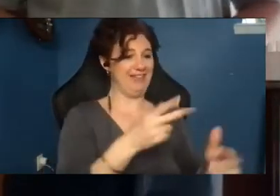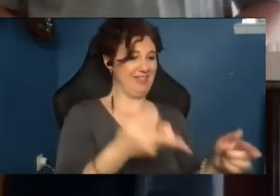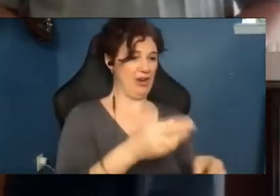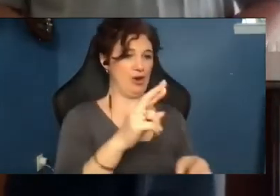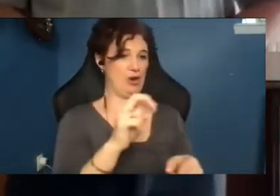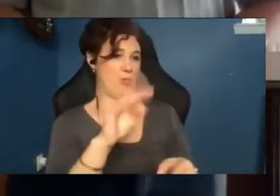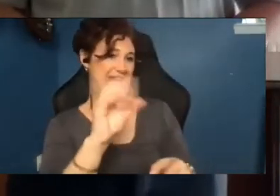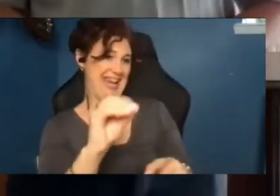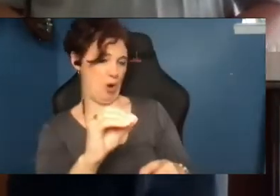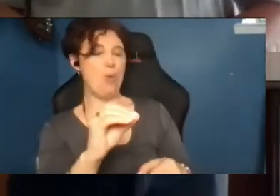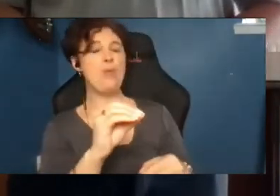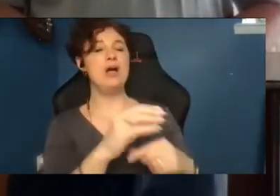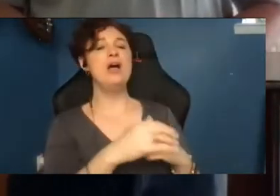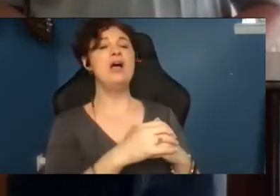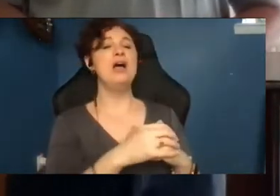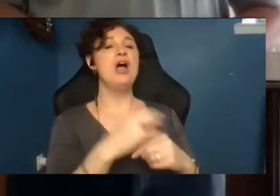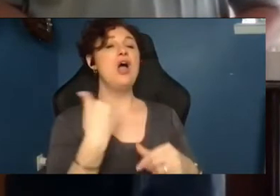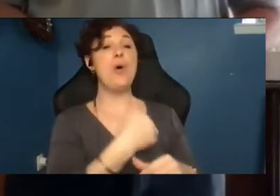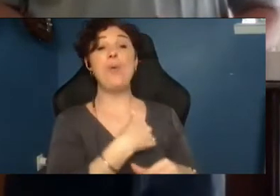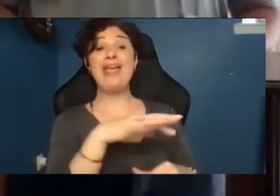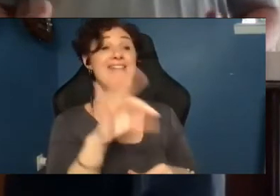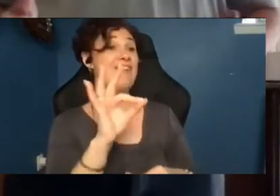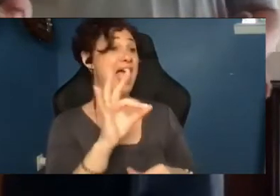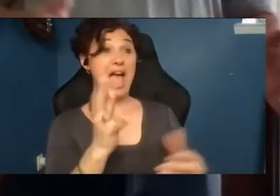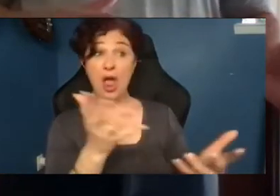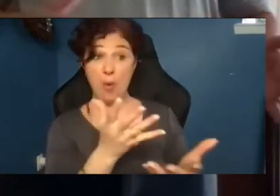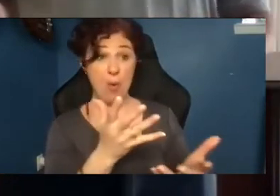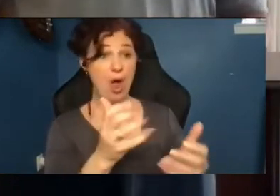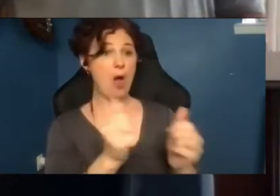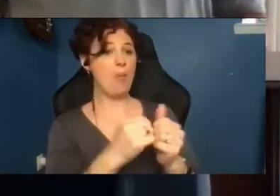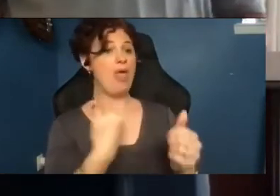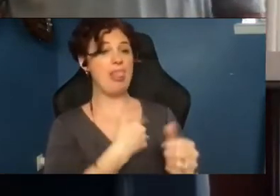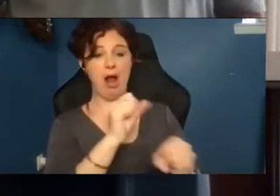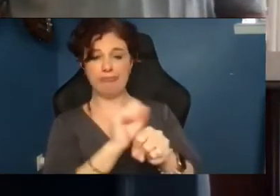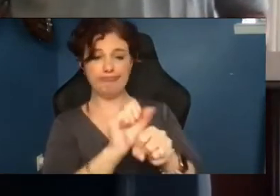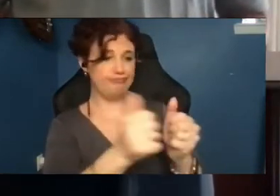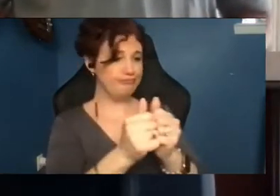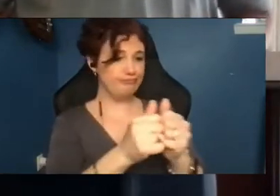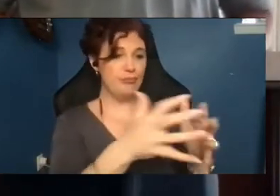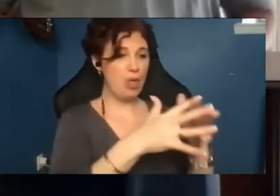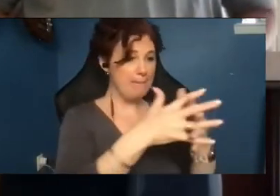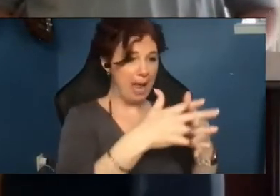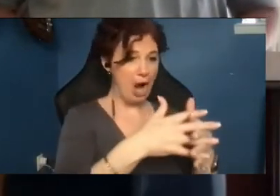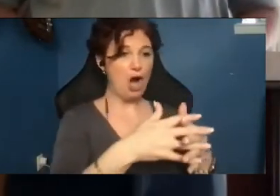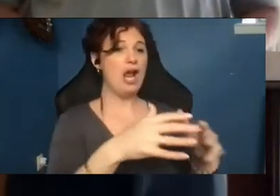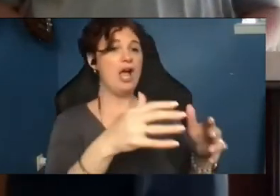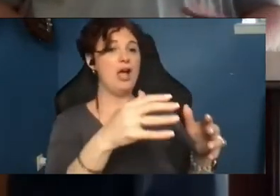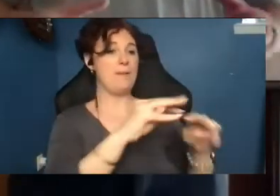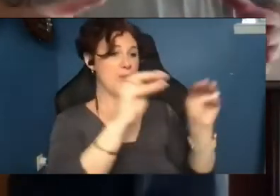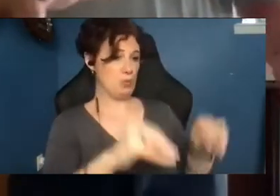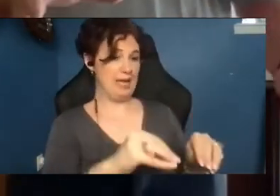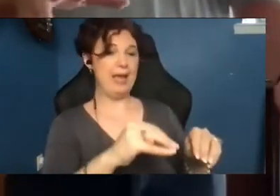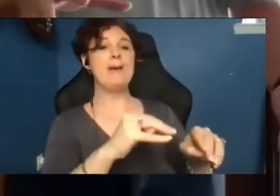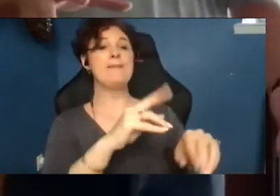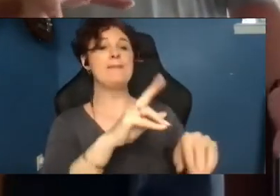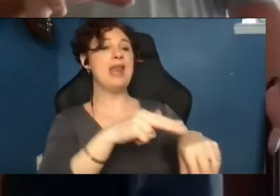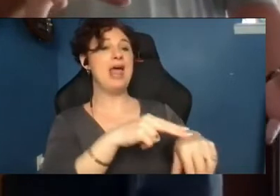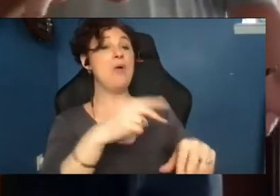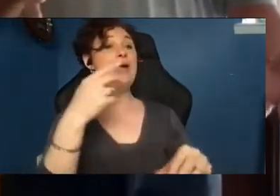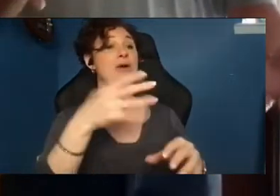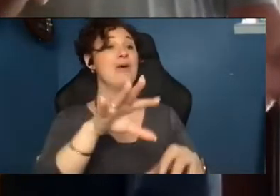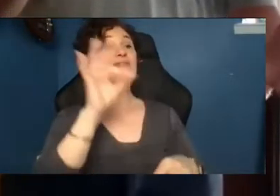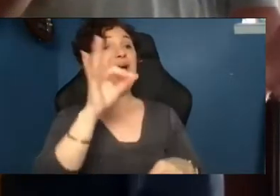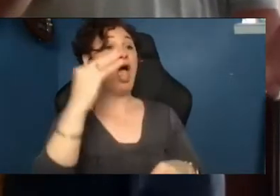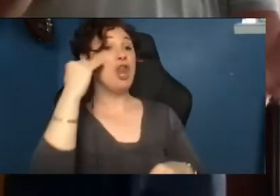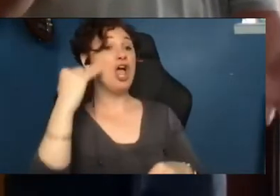Reno. And what we found with our collaborators from the American Museum of Natural History is we found a skull